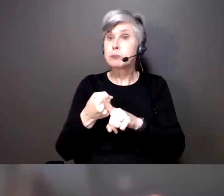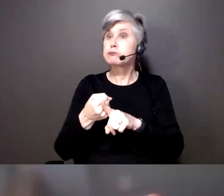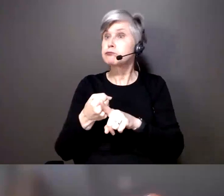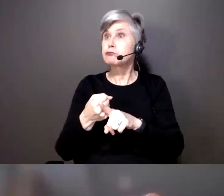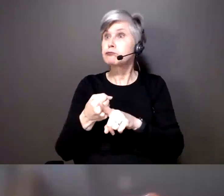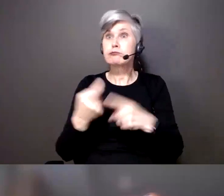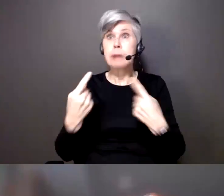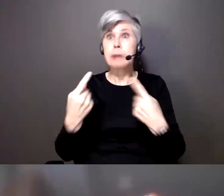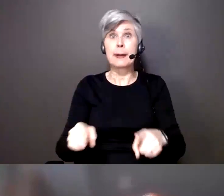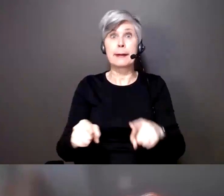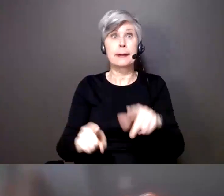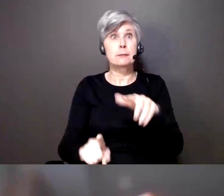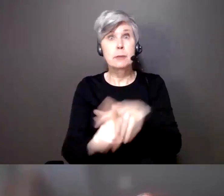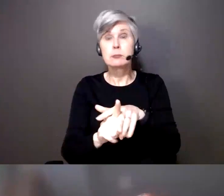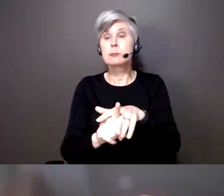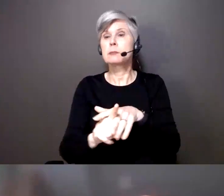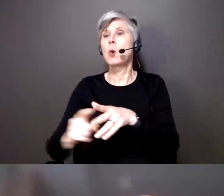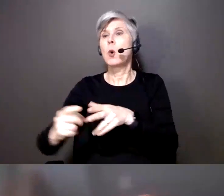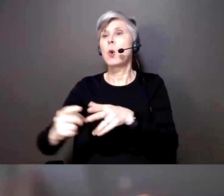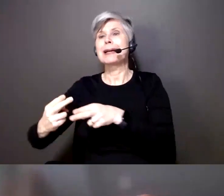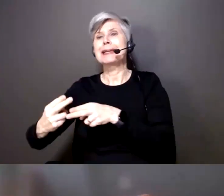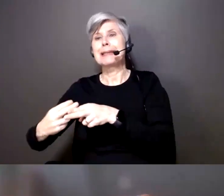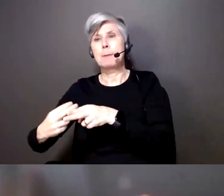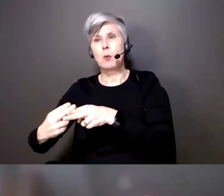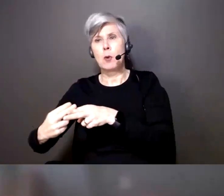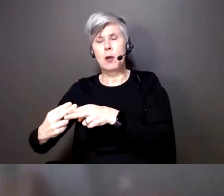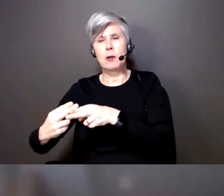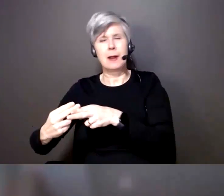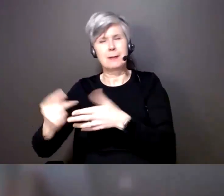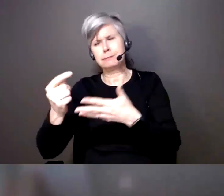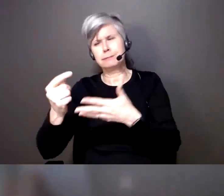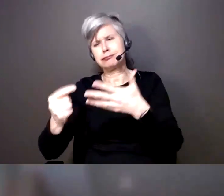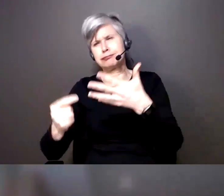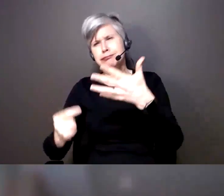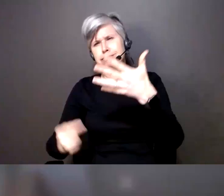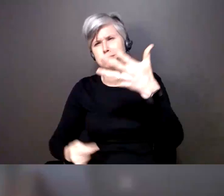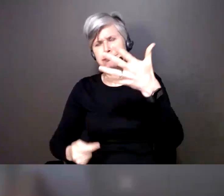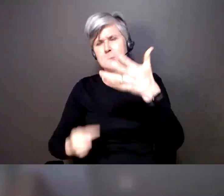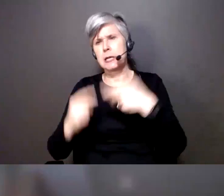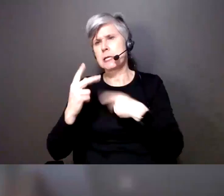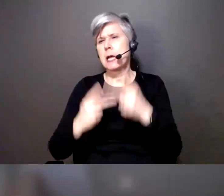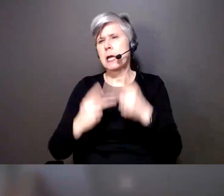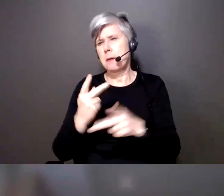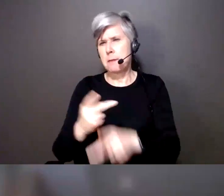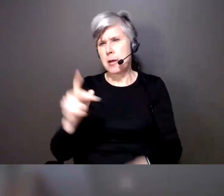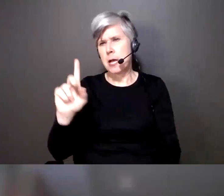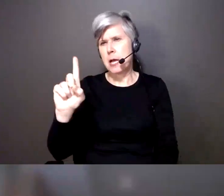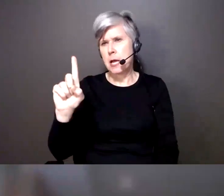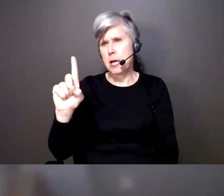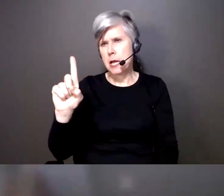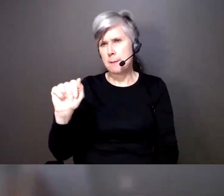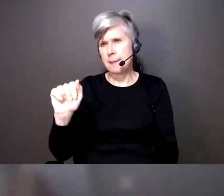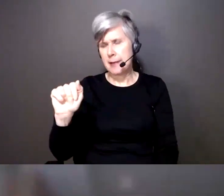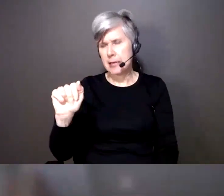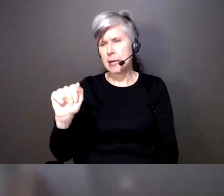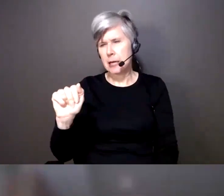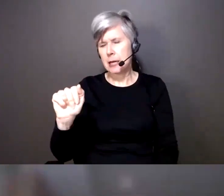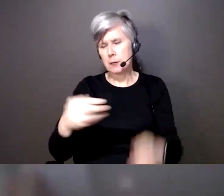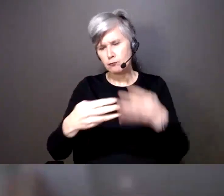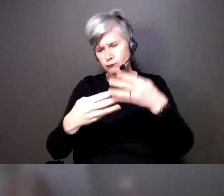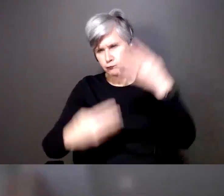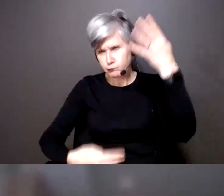So it's a very, very, very broad definition. And we know that disability is